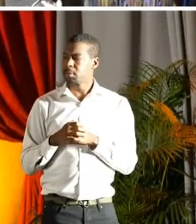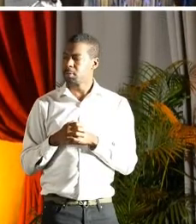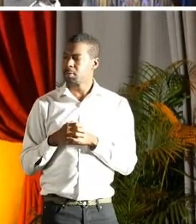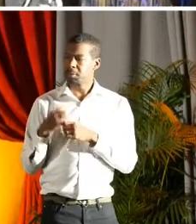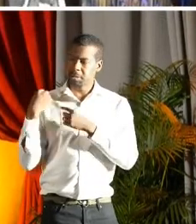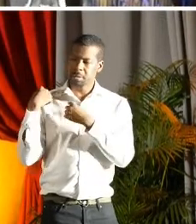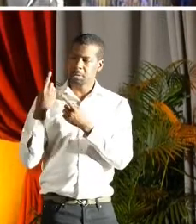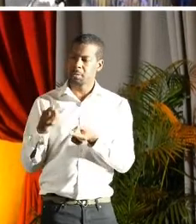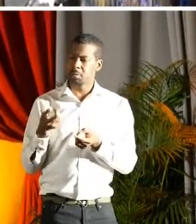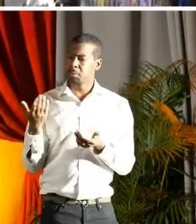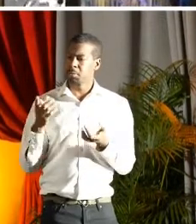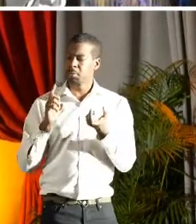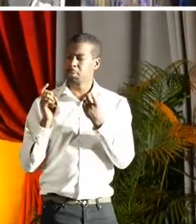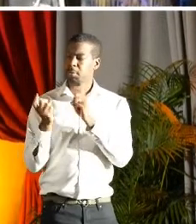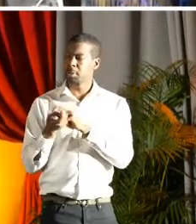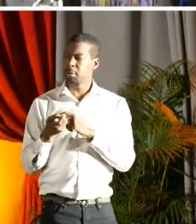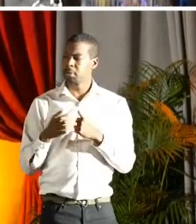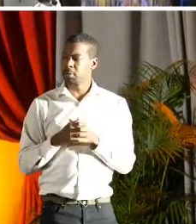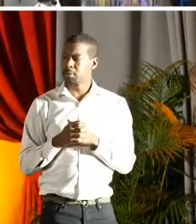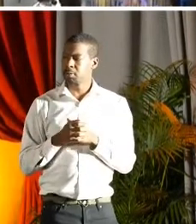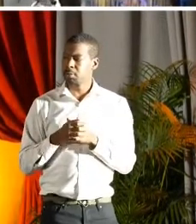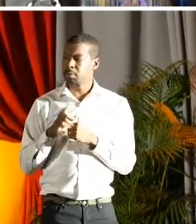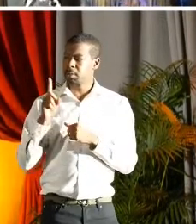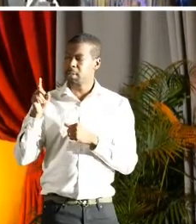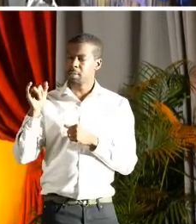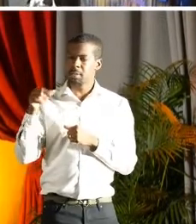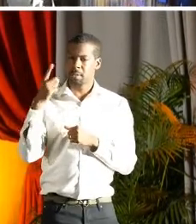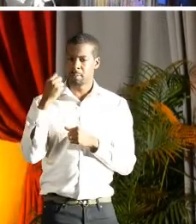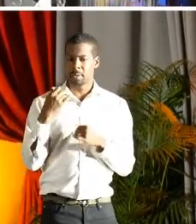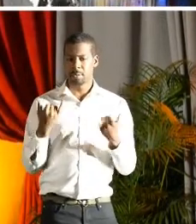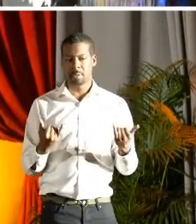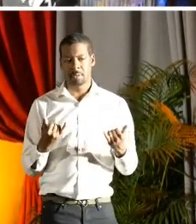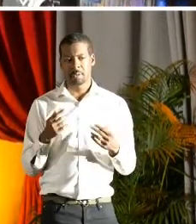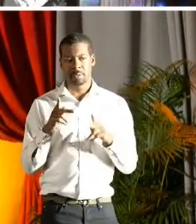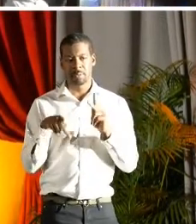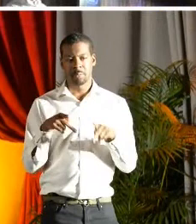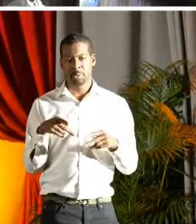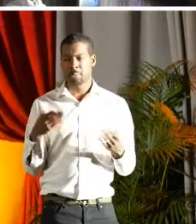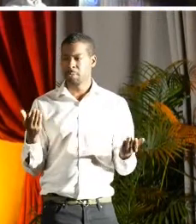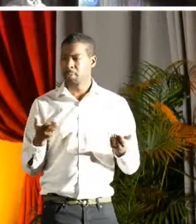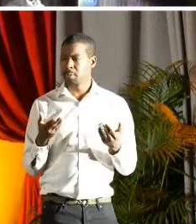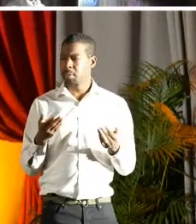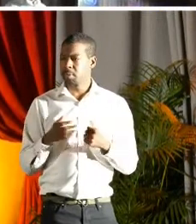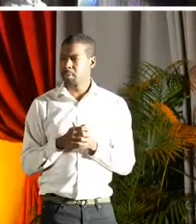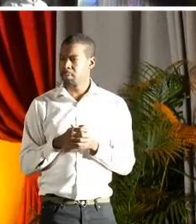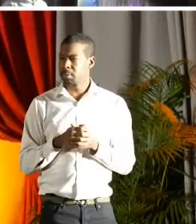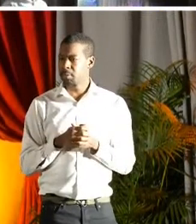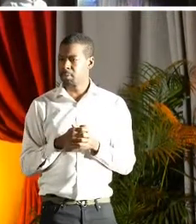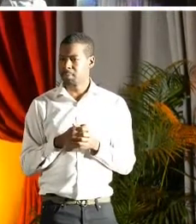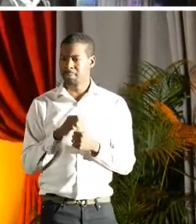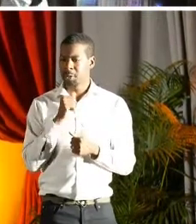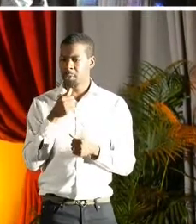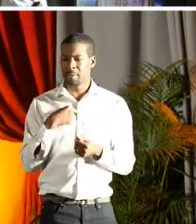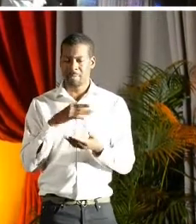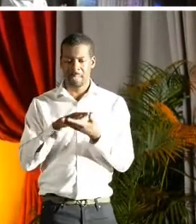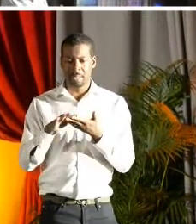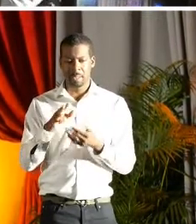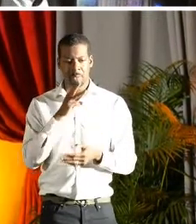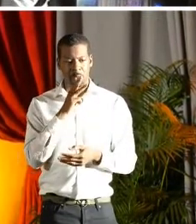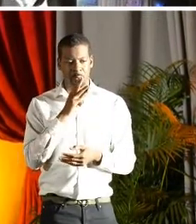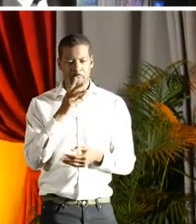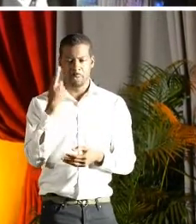I'm asking that because right now, people in your gorgeous state don't have clean water to